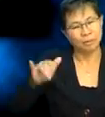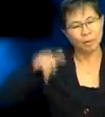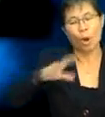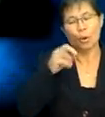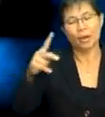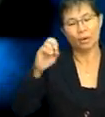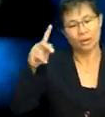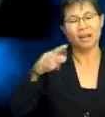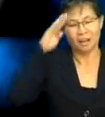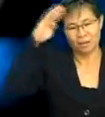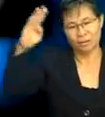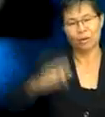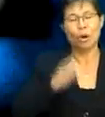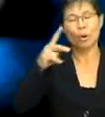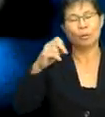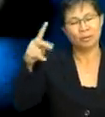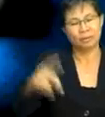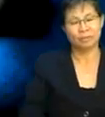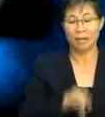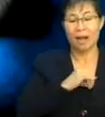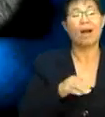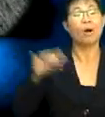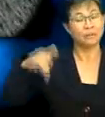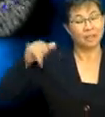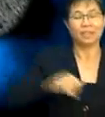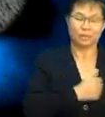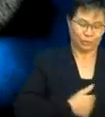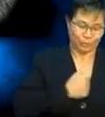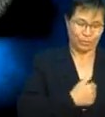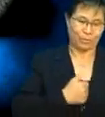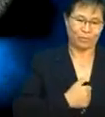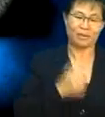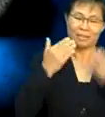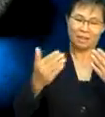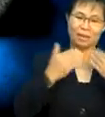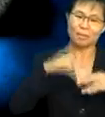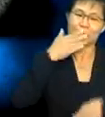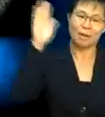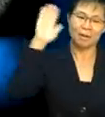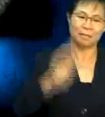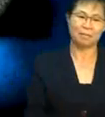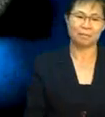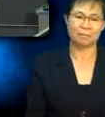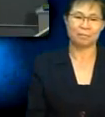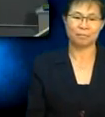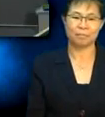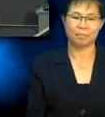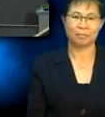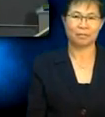Okay. Hello. Okay. I see. Sorry. Thank you.